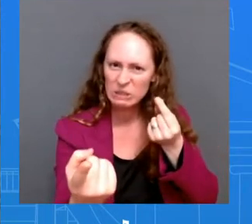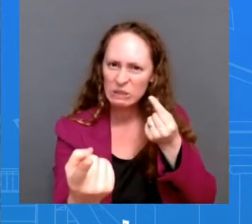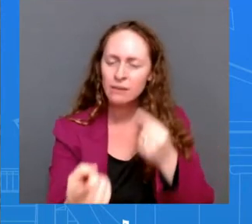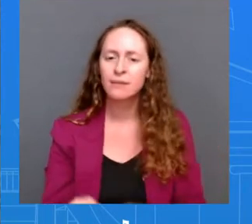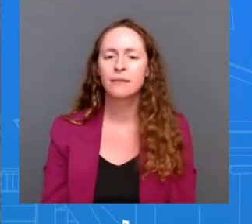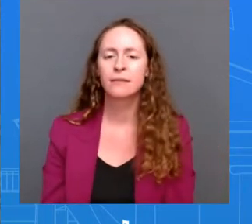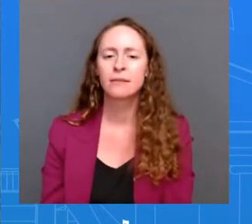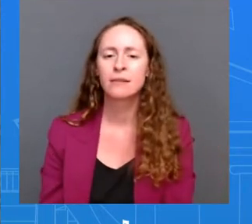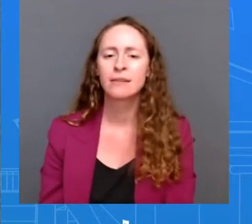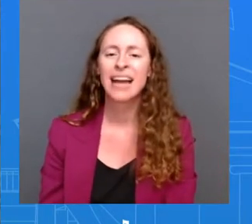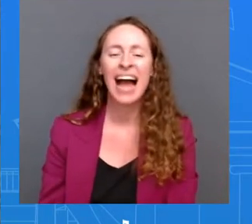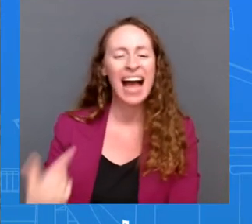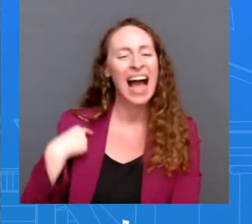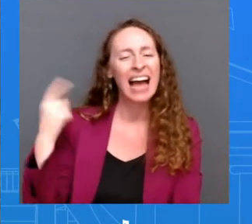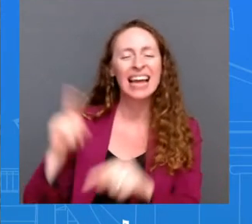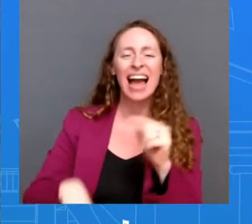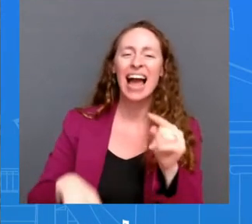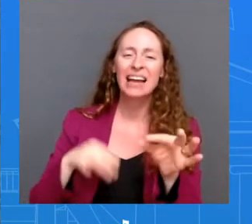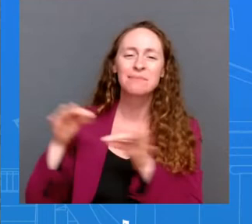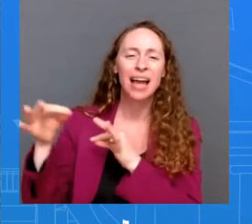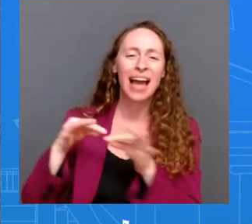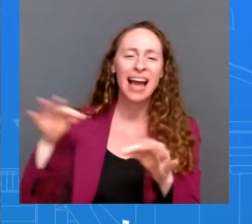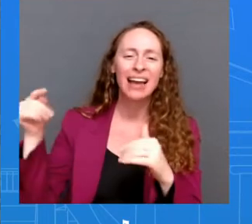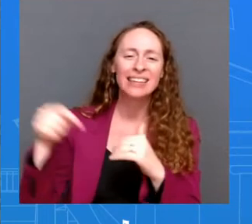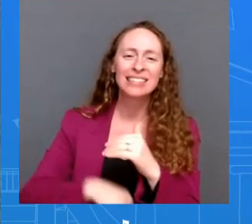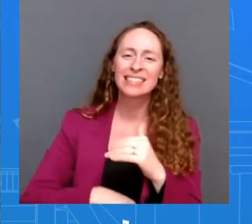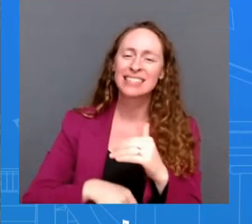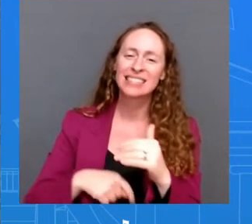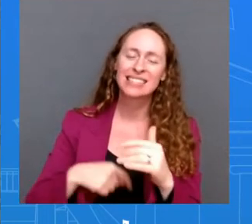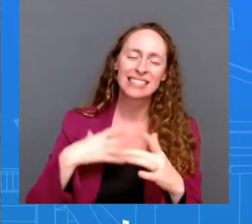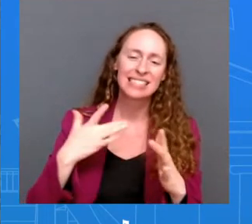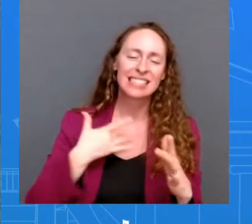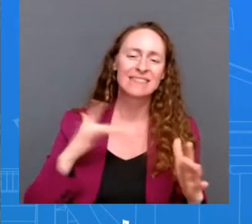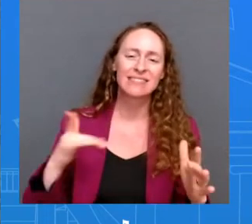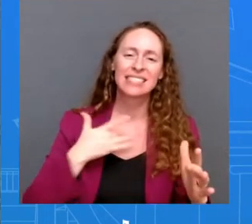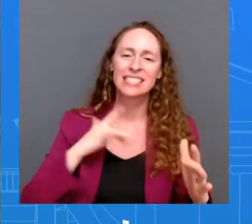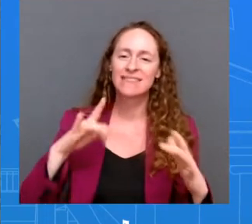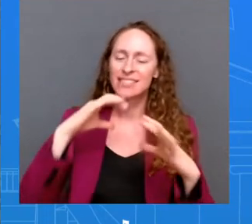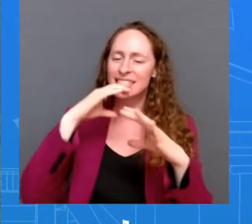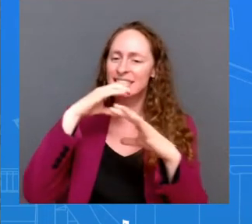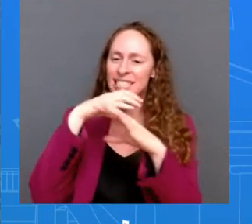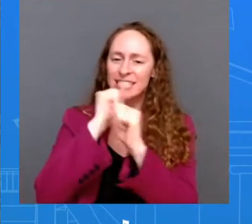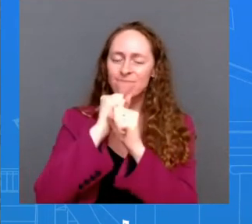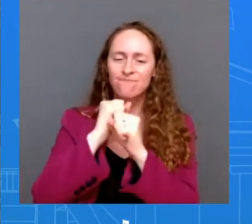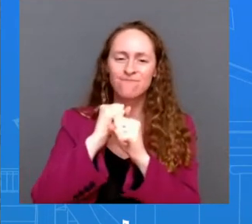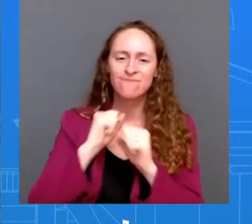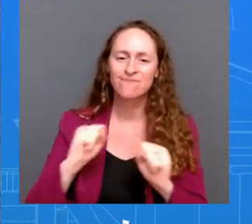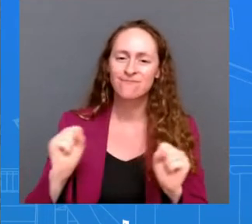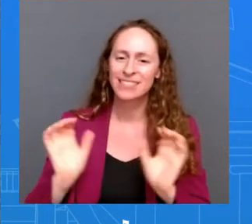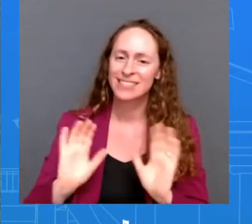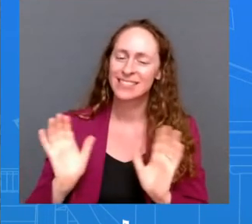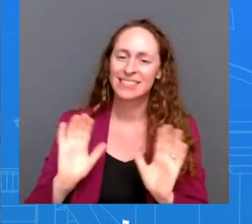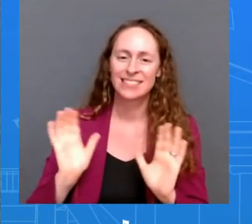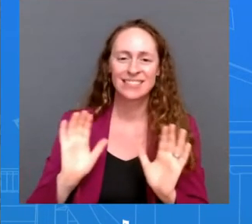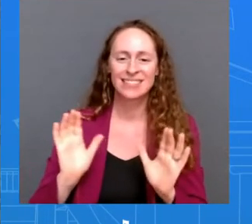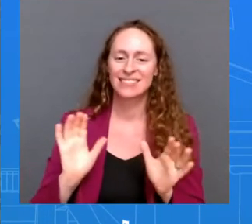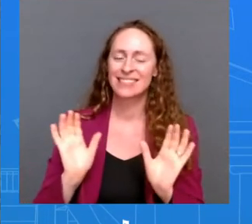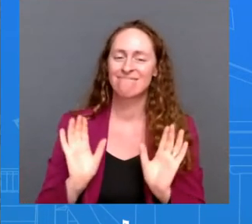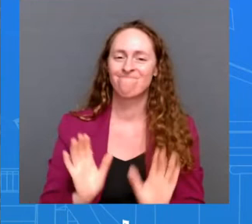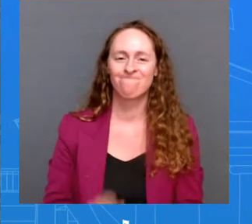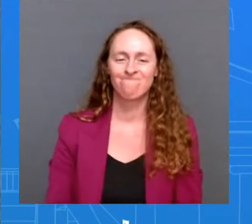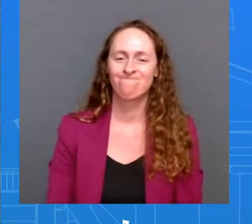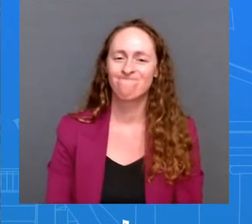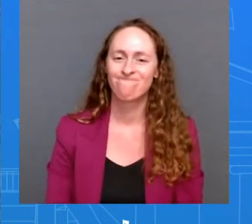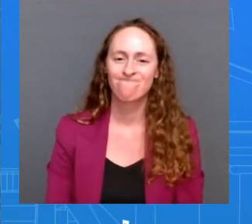take either unilaterally or bilaterally in cyberspace. We are committed, as we have been now for decades, to